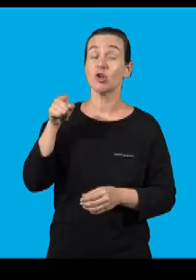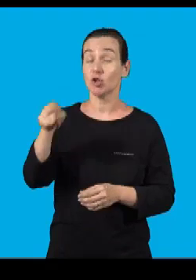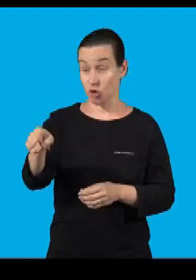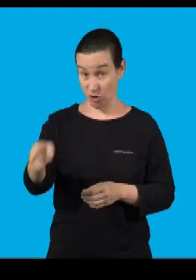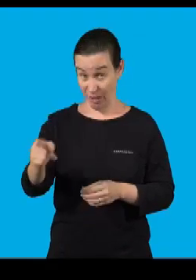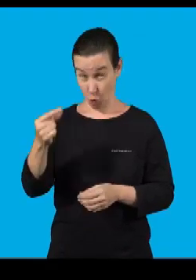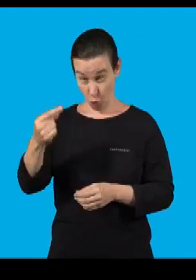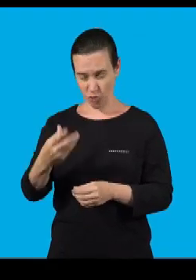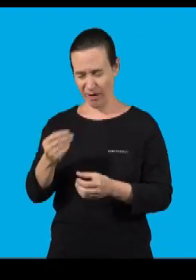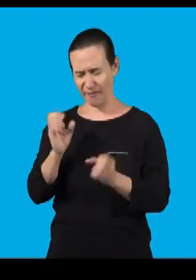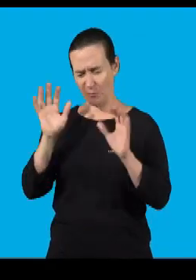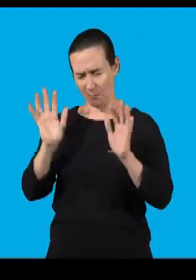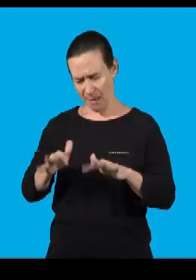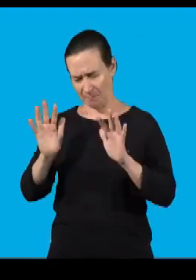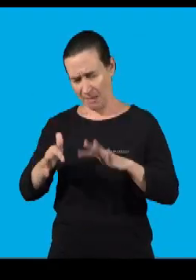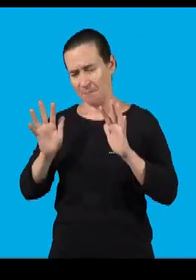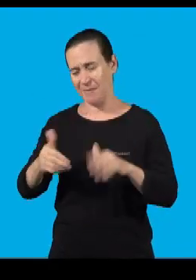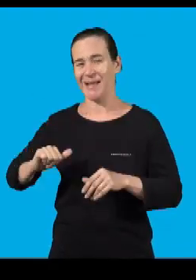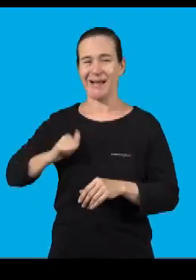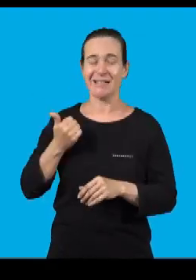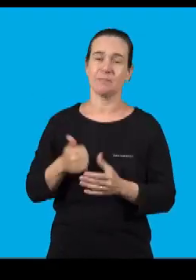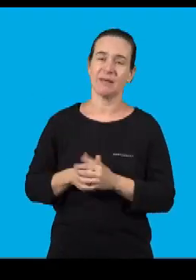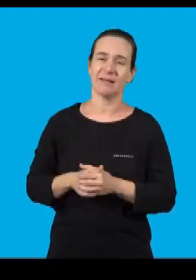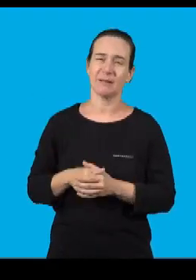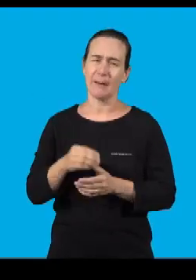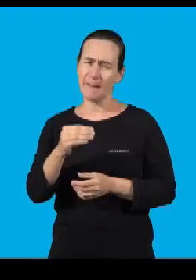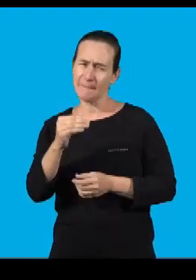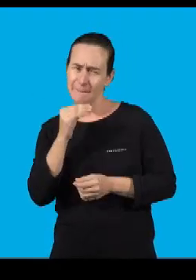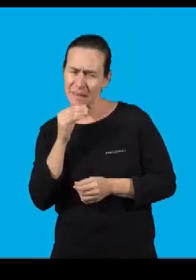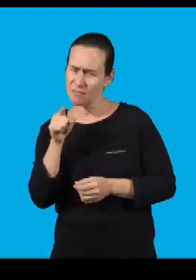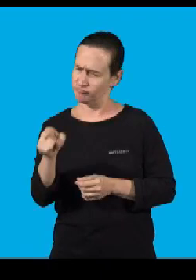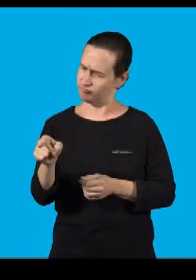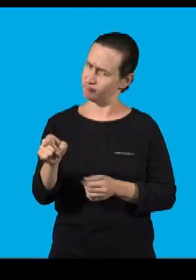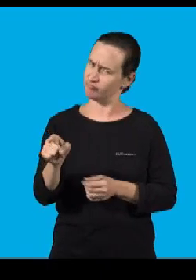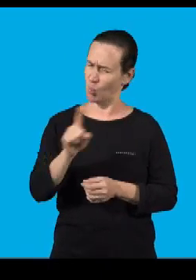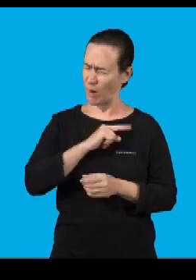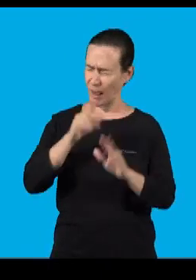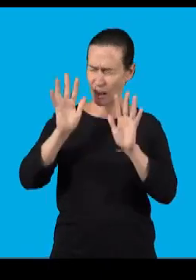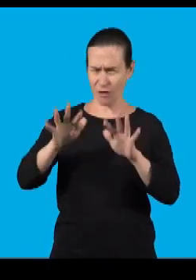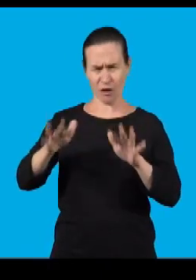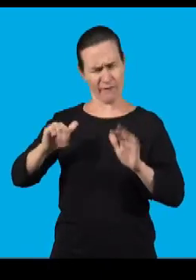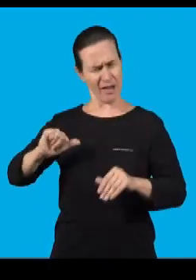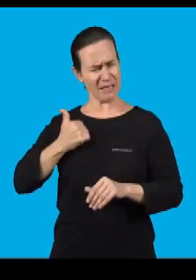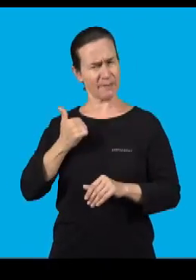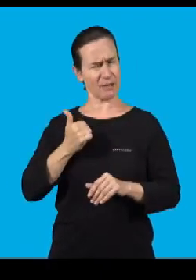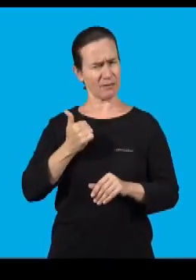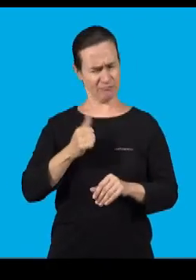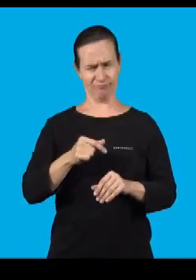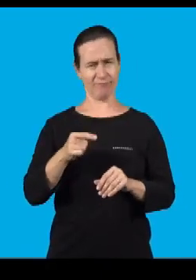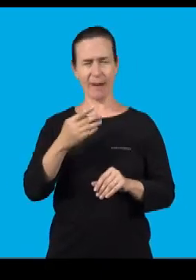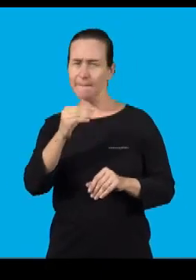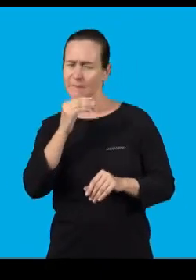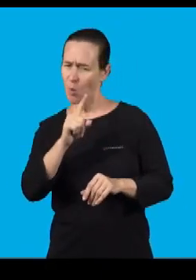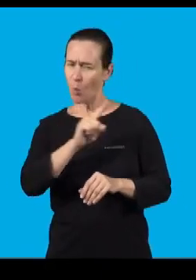that she has many husbands, which means that something is twisted about why Gertrude came, all